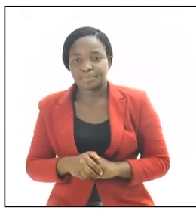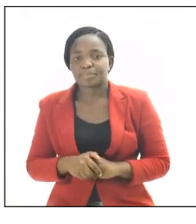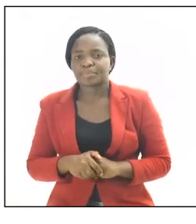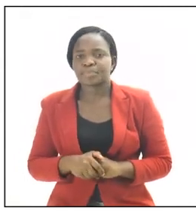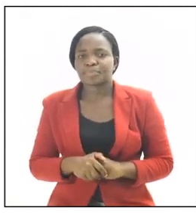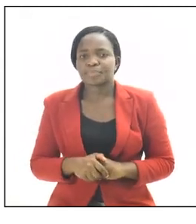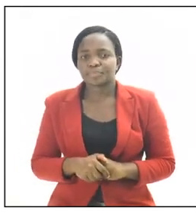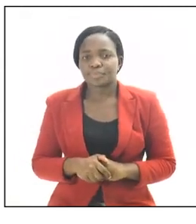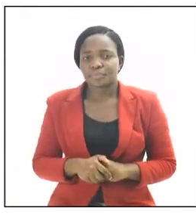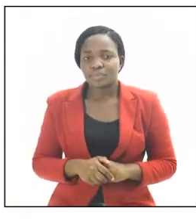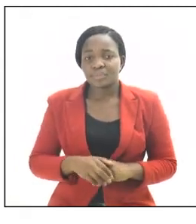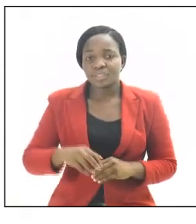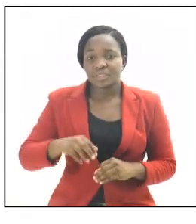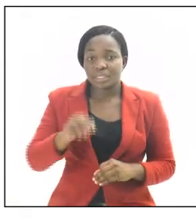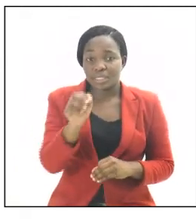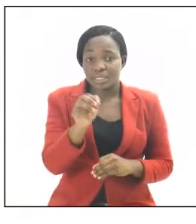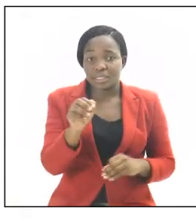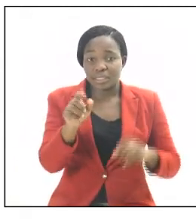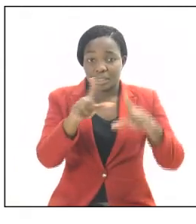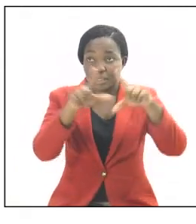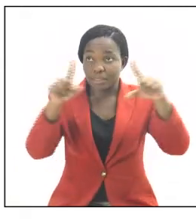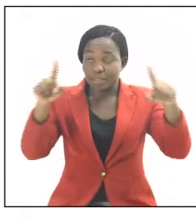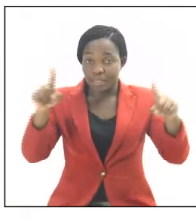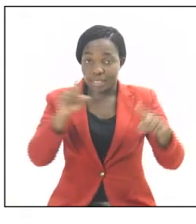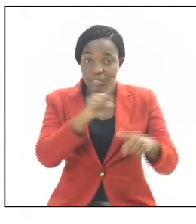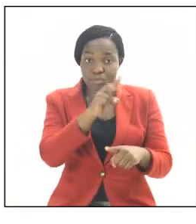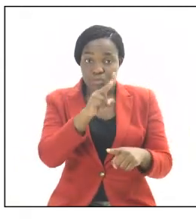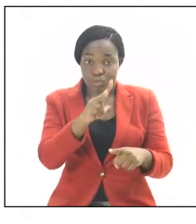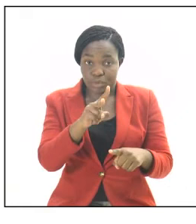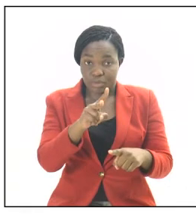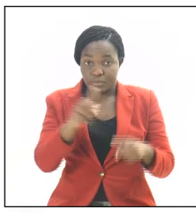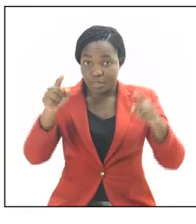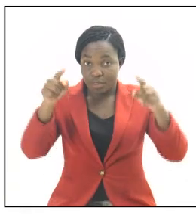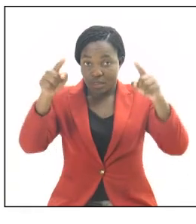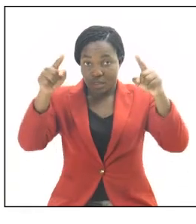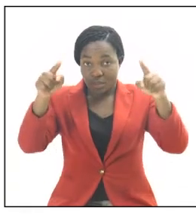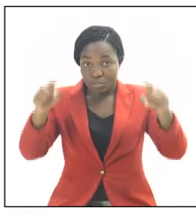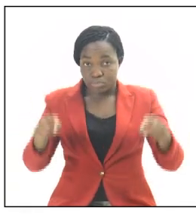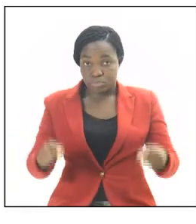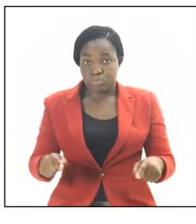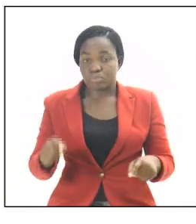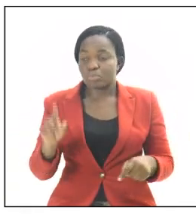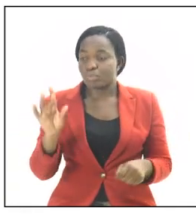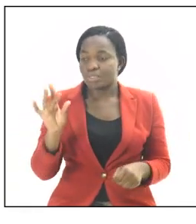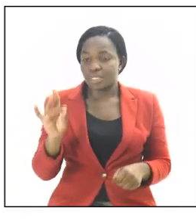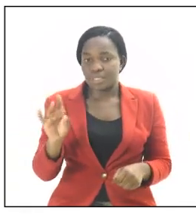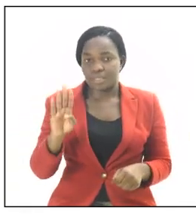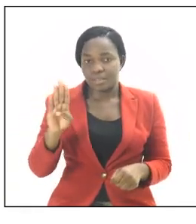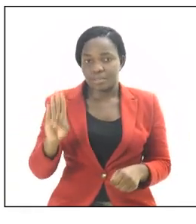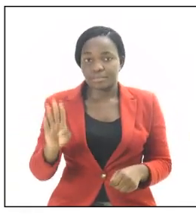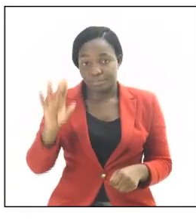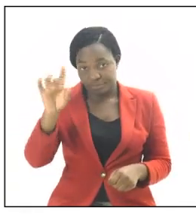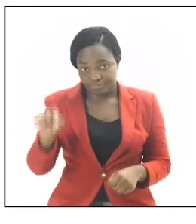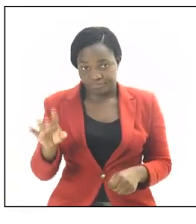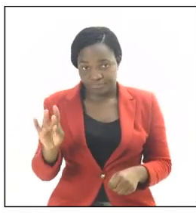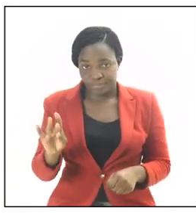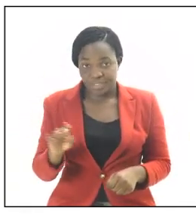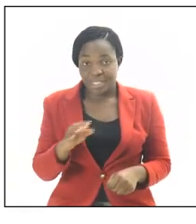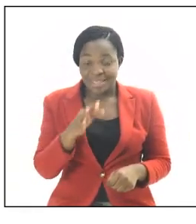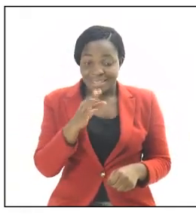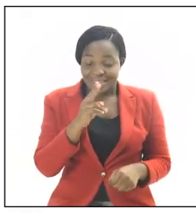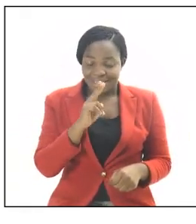length is 12 and the breadth is 8. The answer is